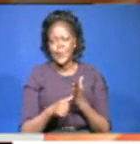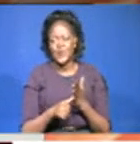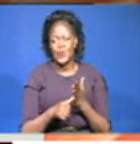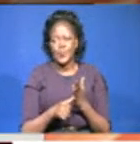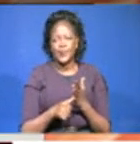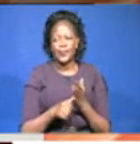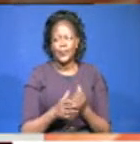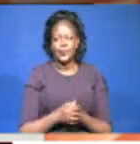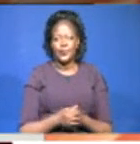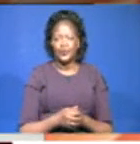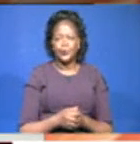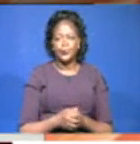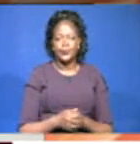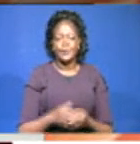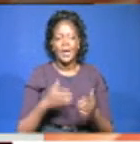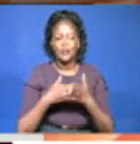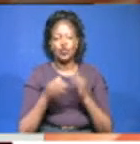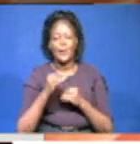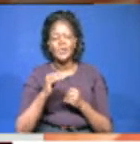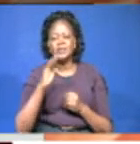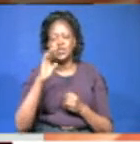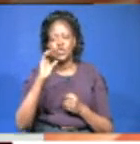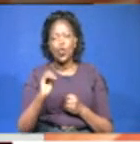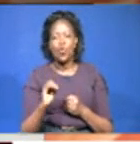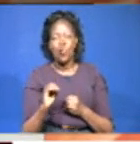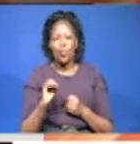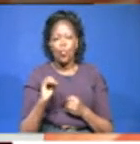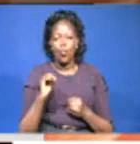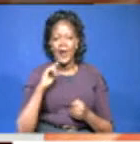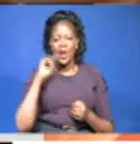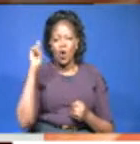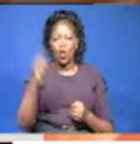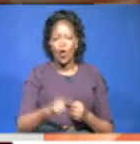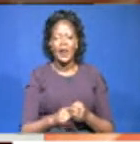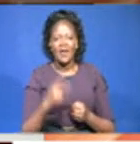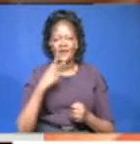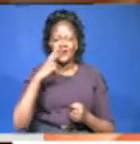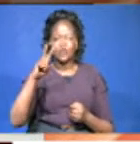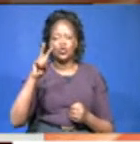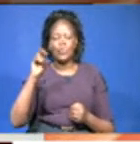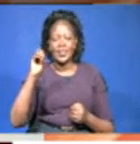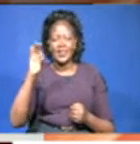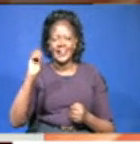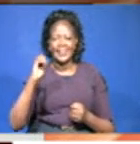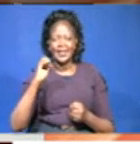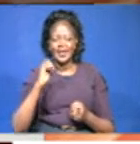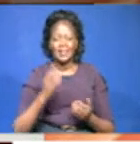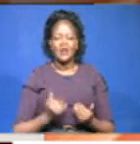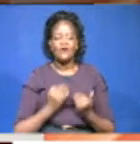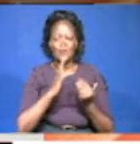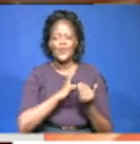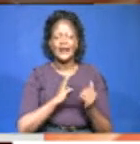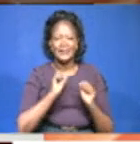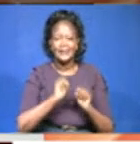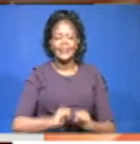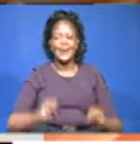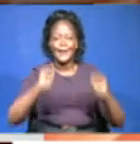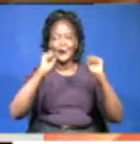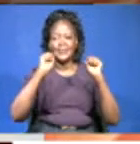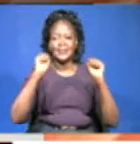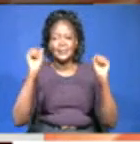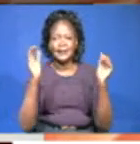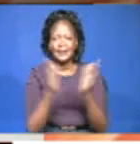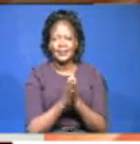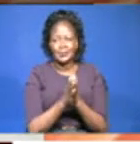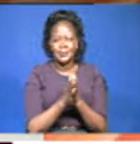Secretariat. EACC Chief Executive Officer has directed Vision 2030 Delivery Board Chairperson Jane Karuko and